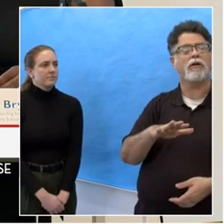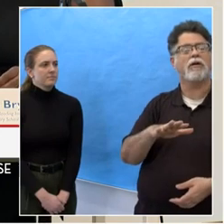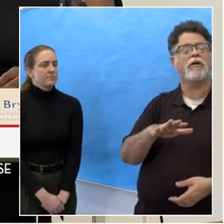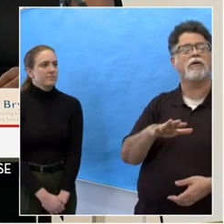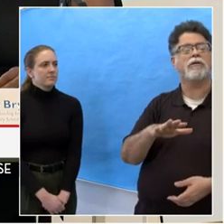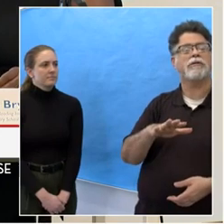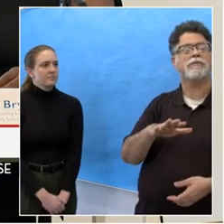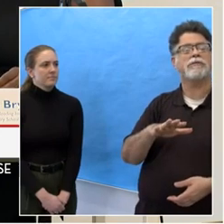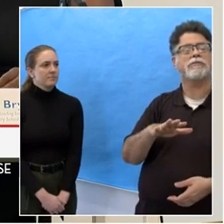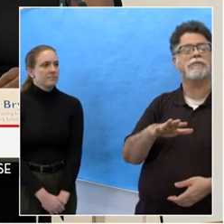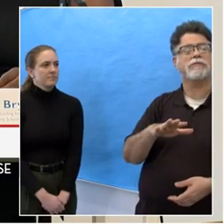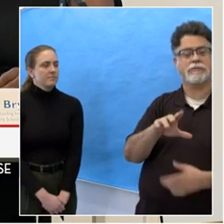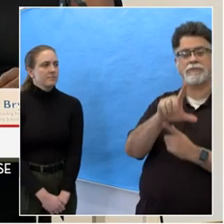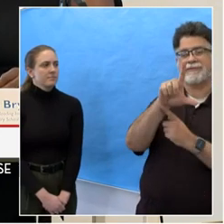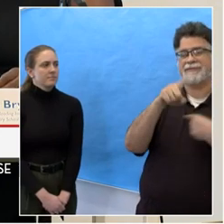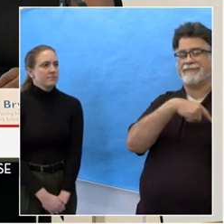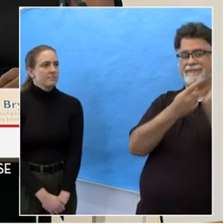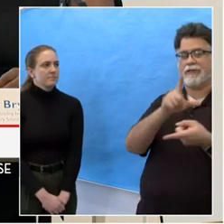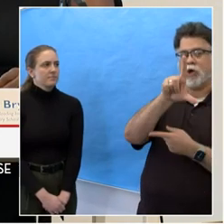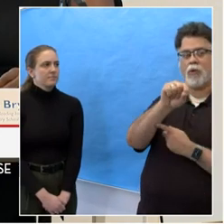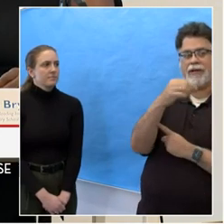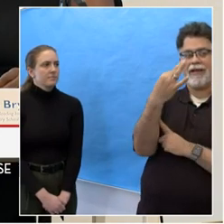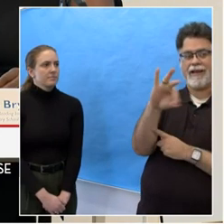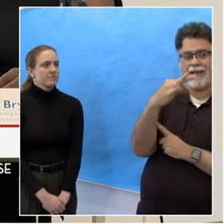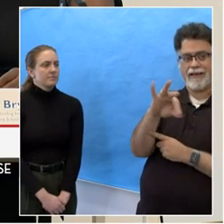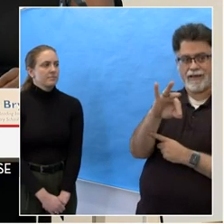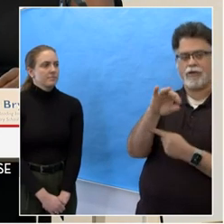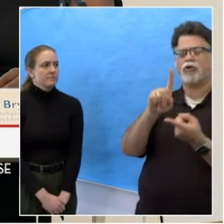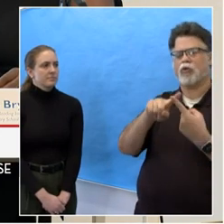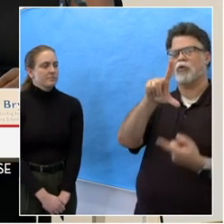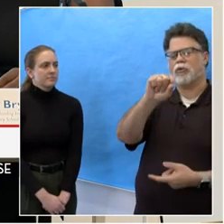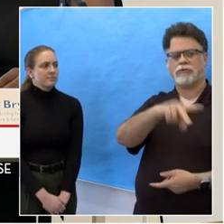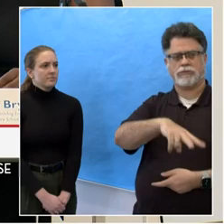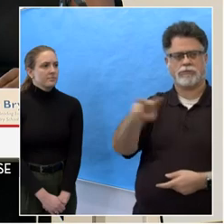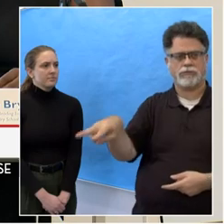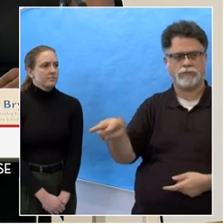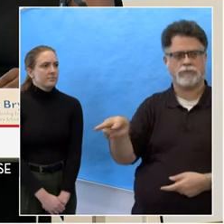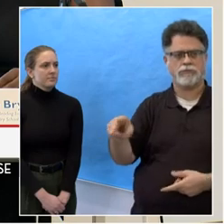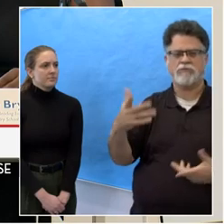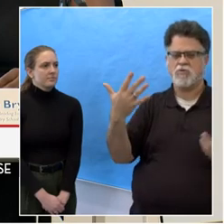in literacy outcomes. Here in our nation's capital, only